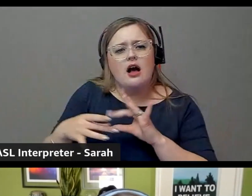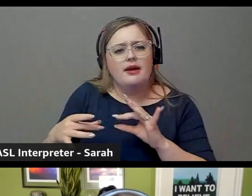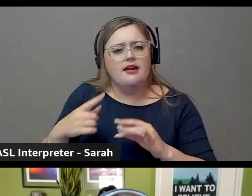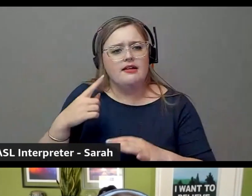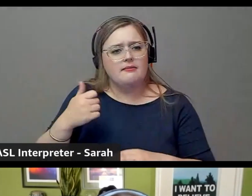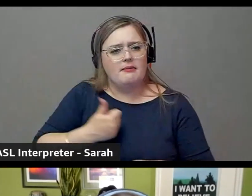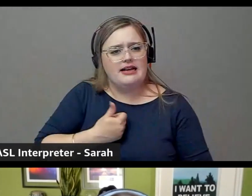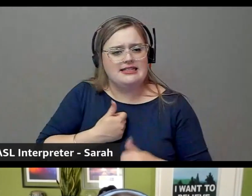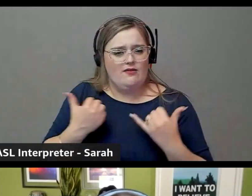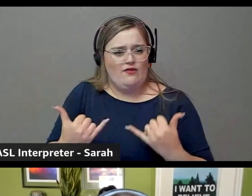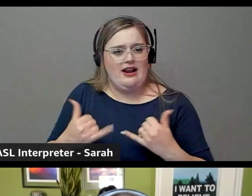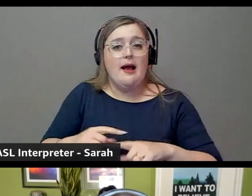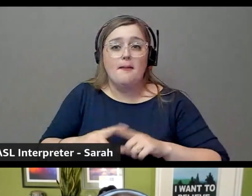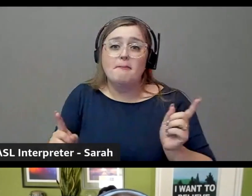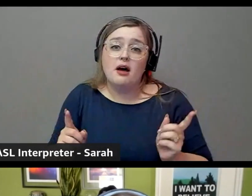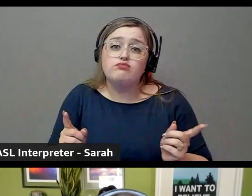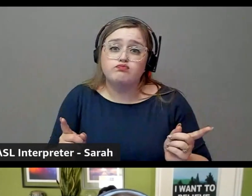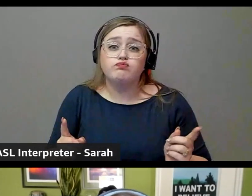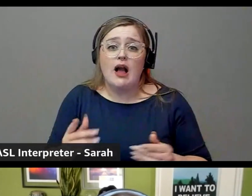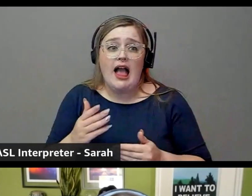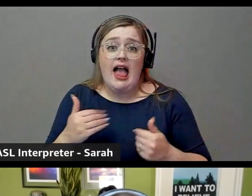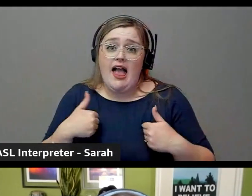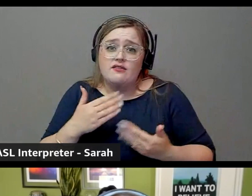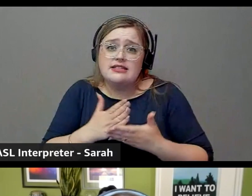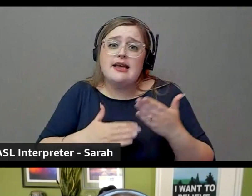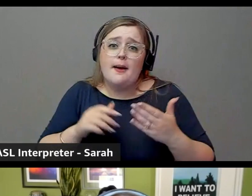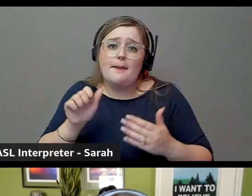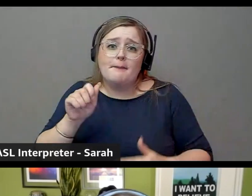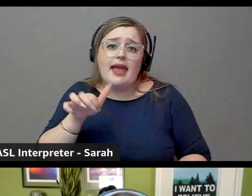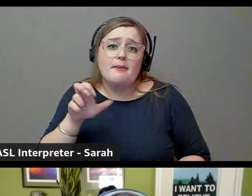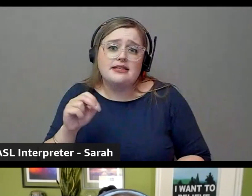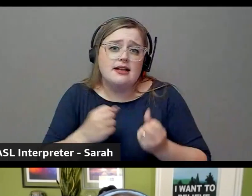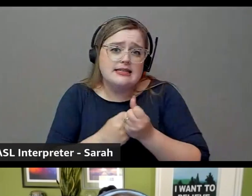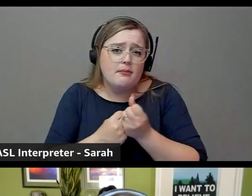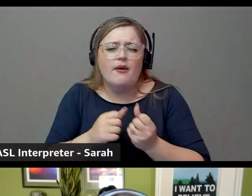but there is some Amazon support, not for SQL